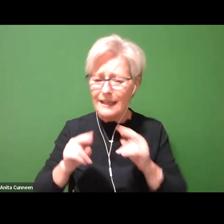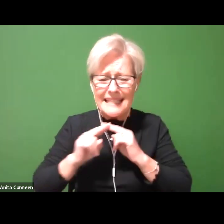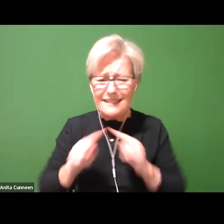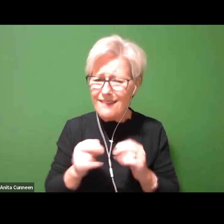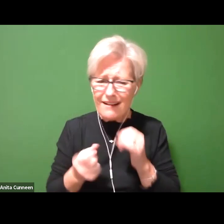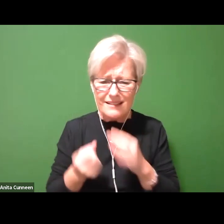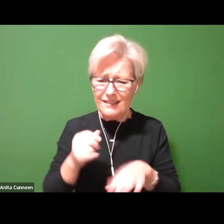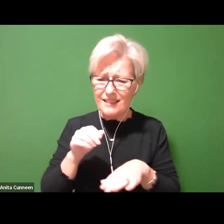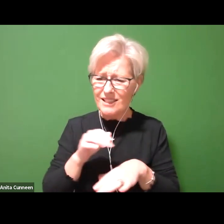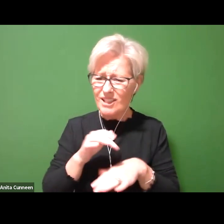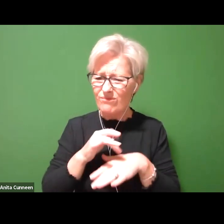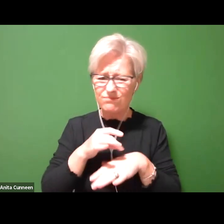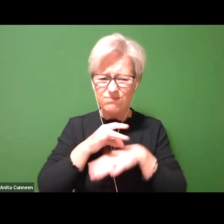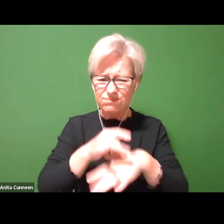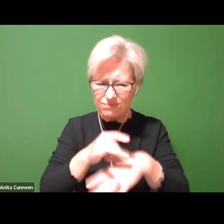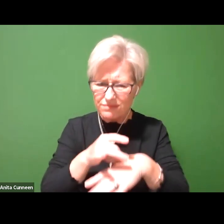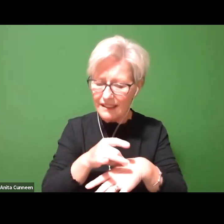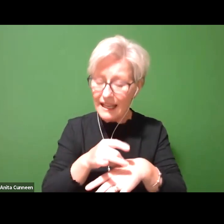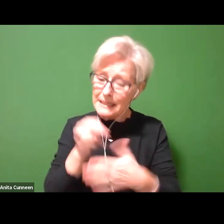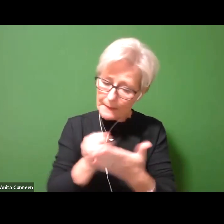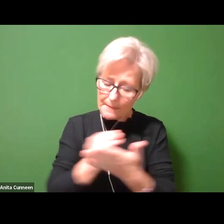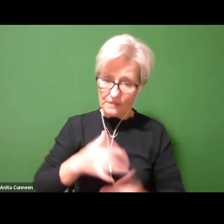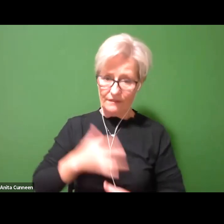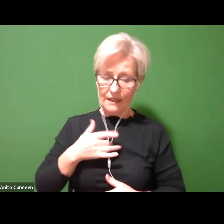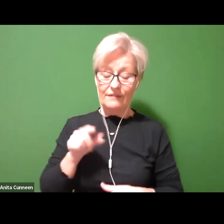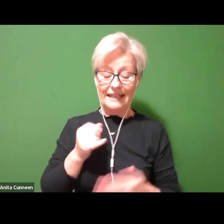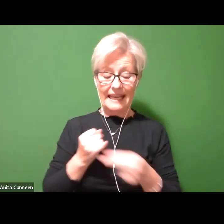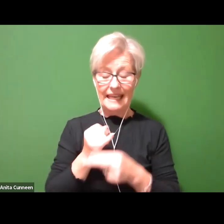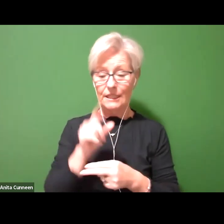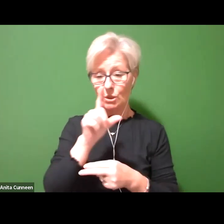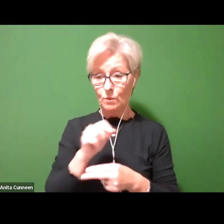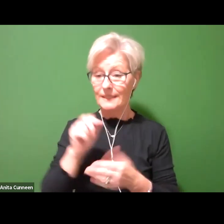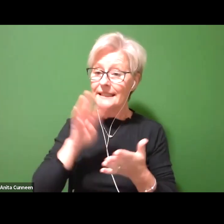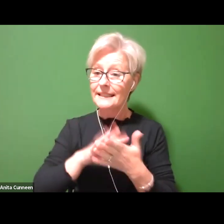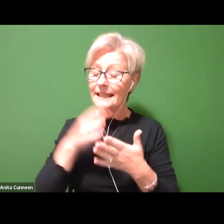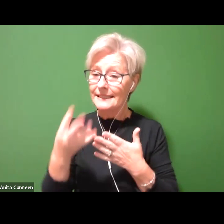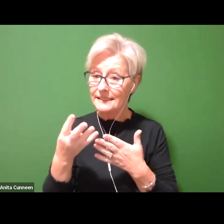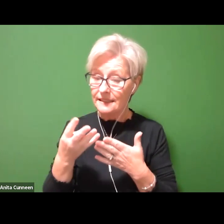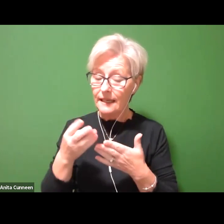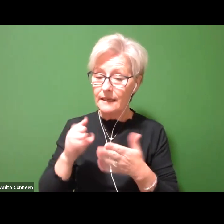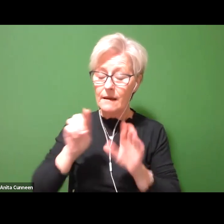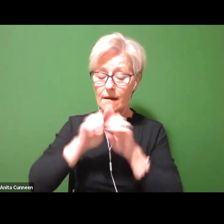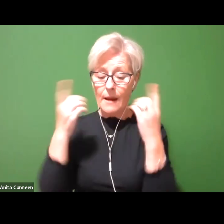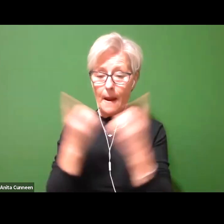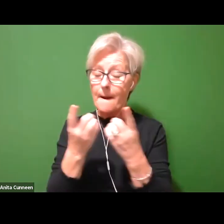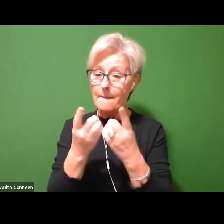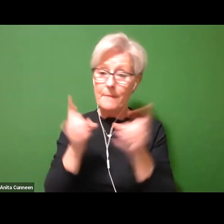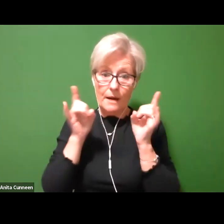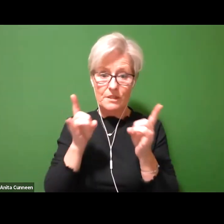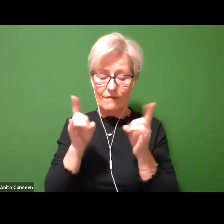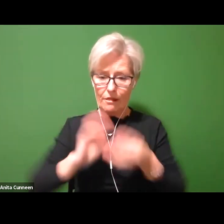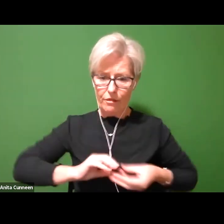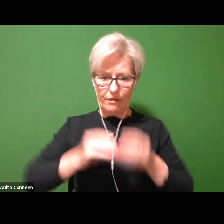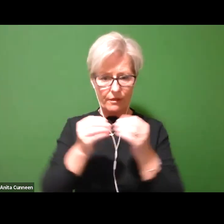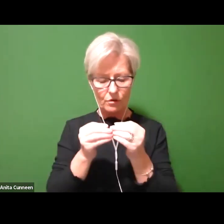facts, in September 2019, the Department of Health created the Women's Health Task Force, which sought to improve women's health outcomes